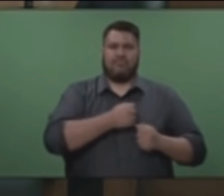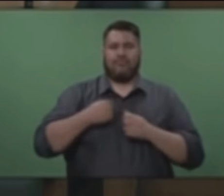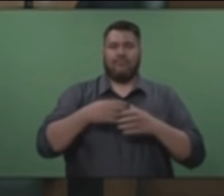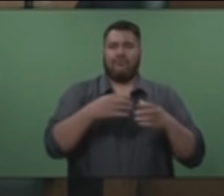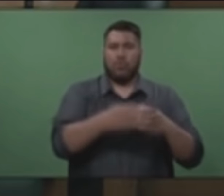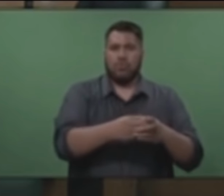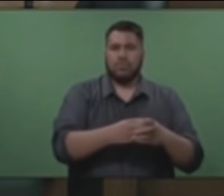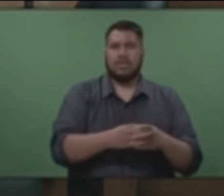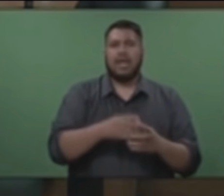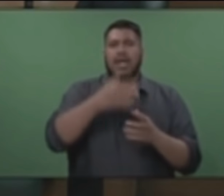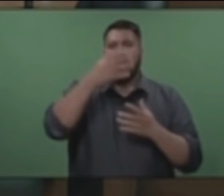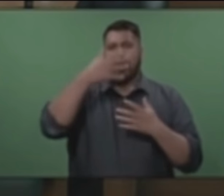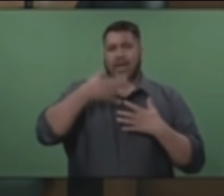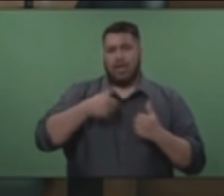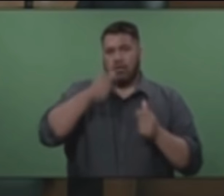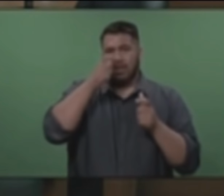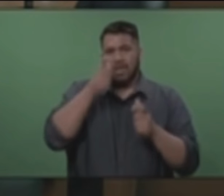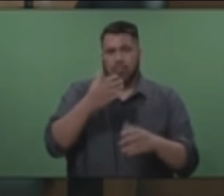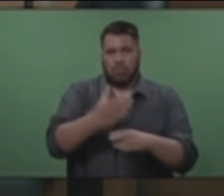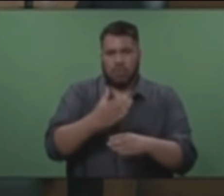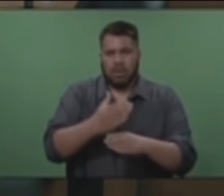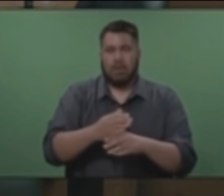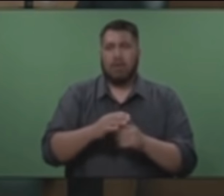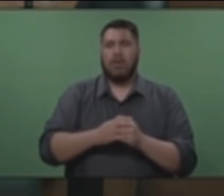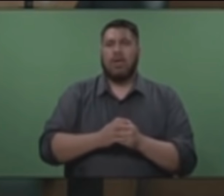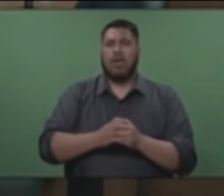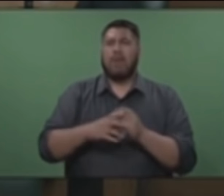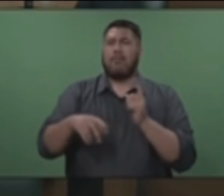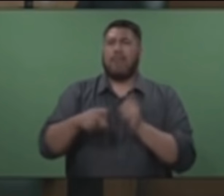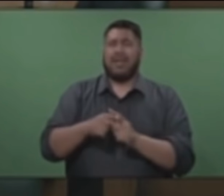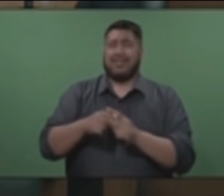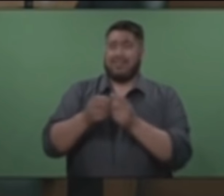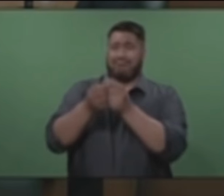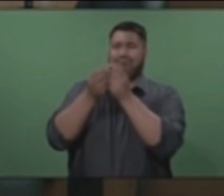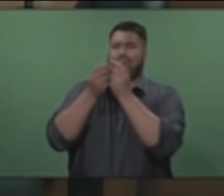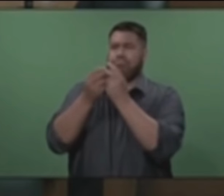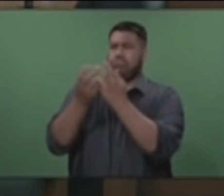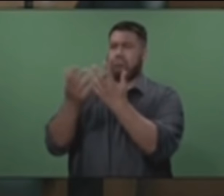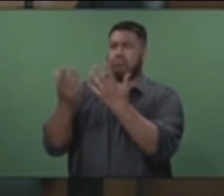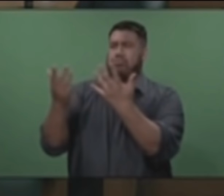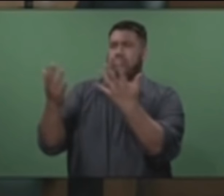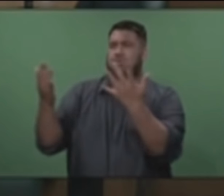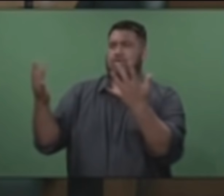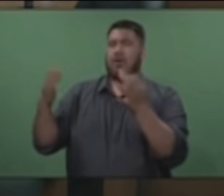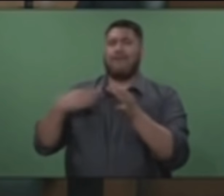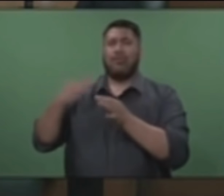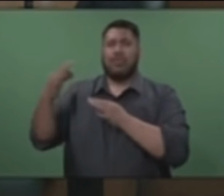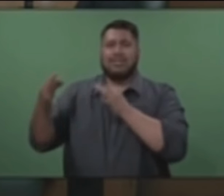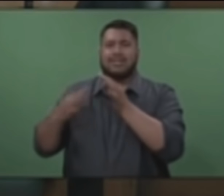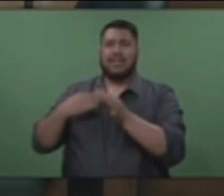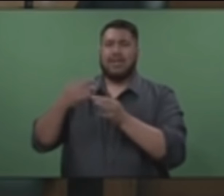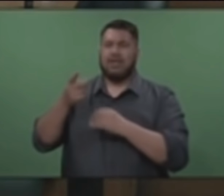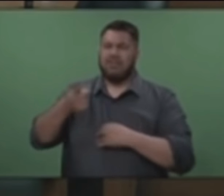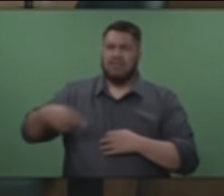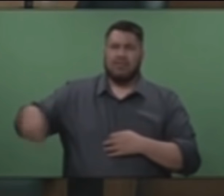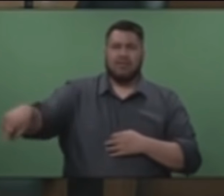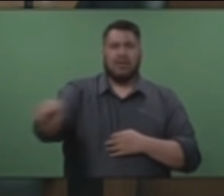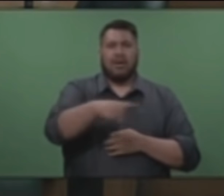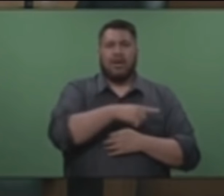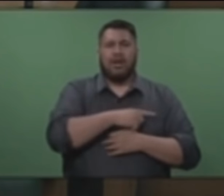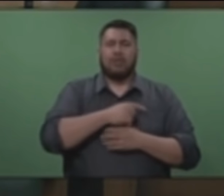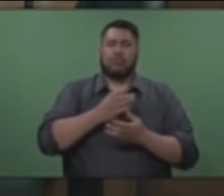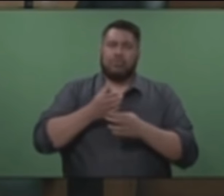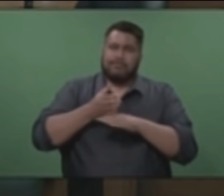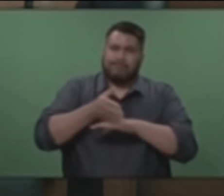healthcare workers and the vast range of volunteers who have done so much to try and